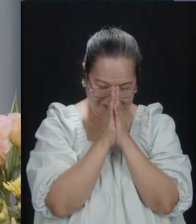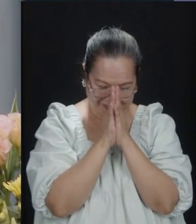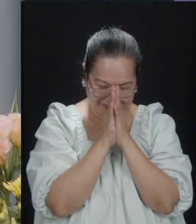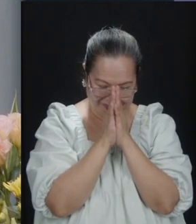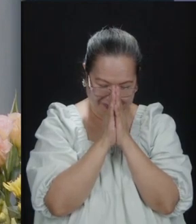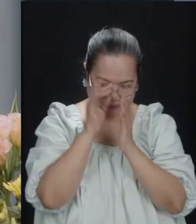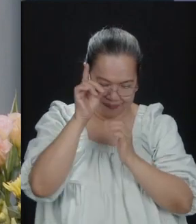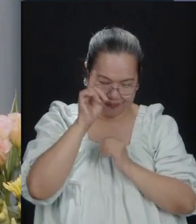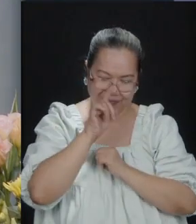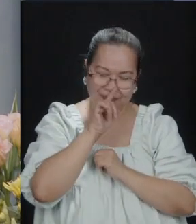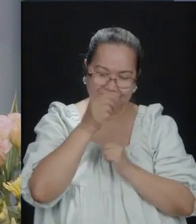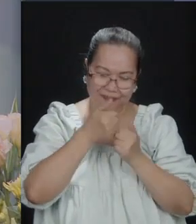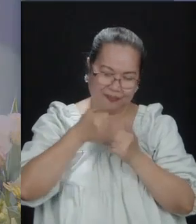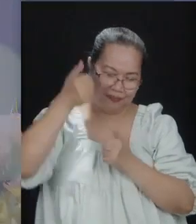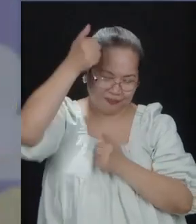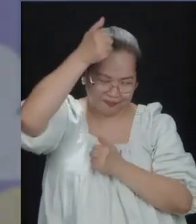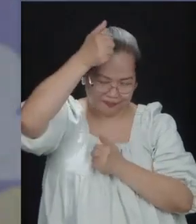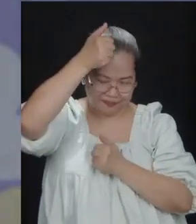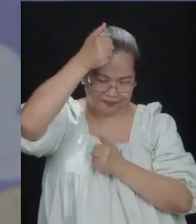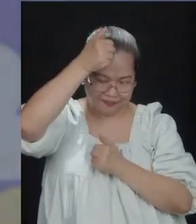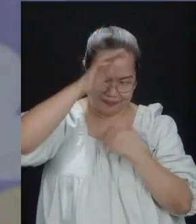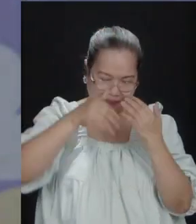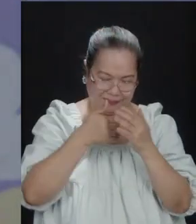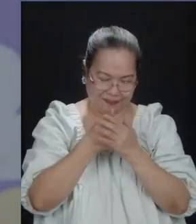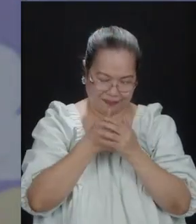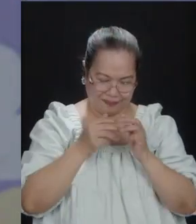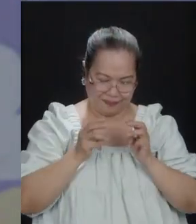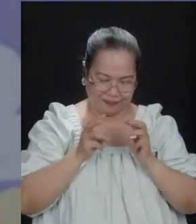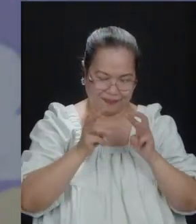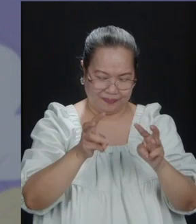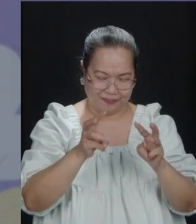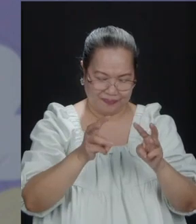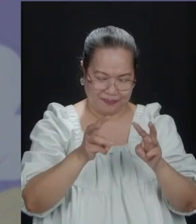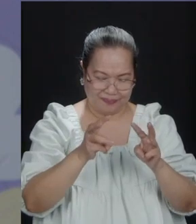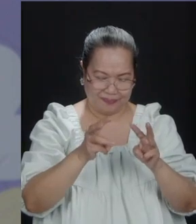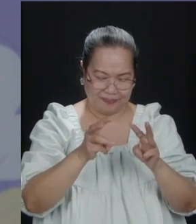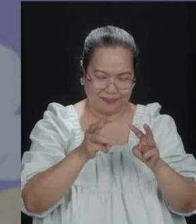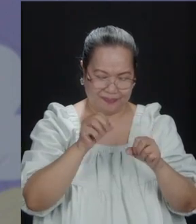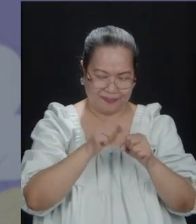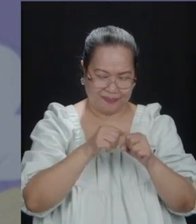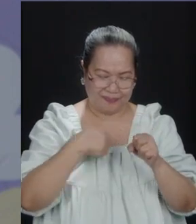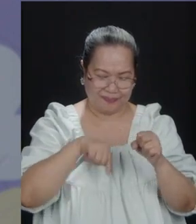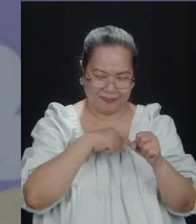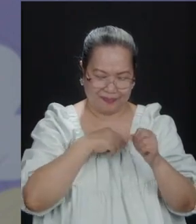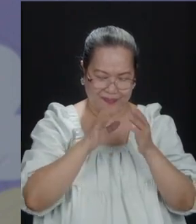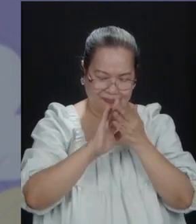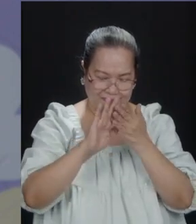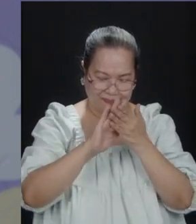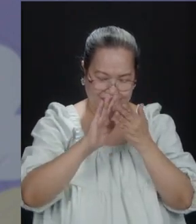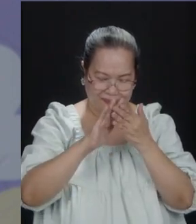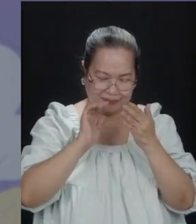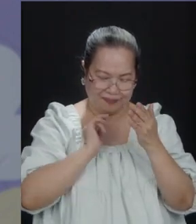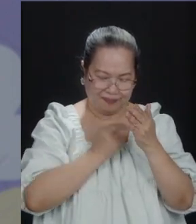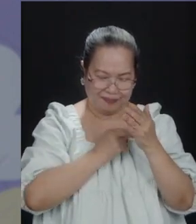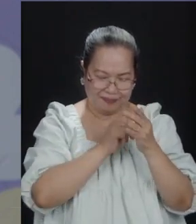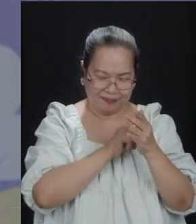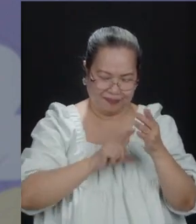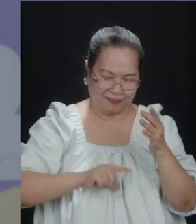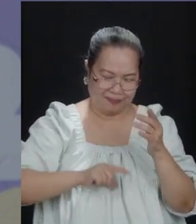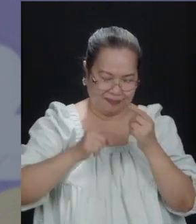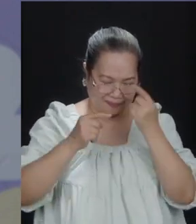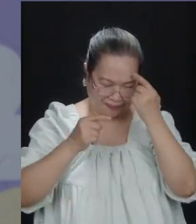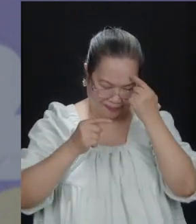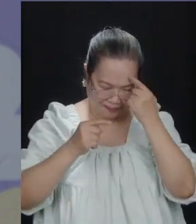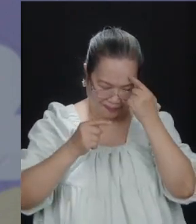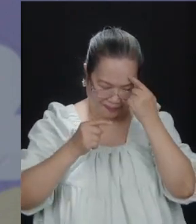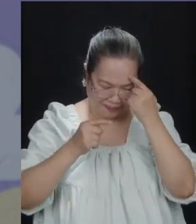You are sovereign in all your ways, and so forgive us, Lord, if we think